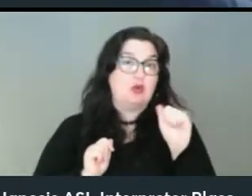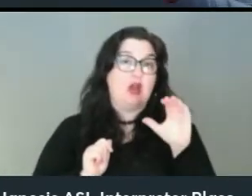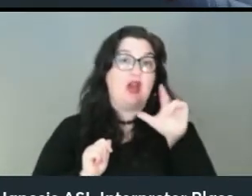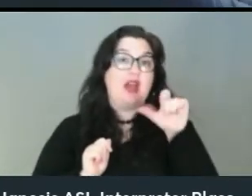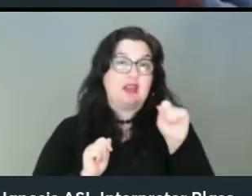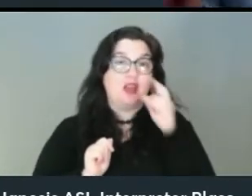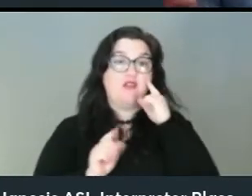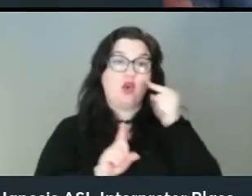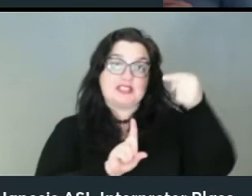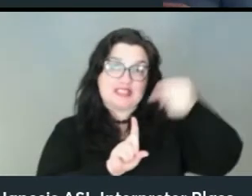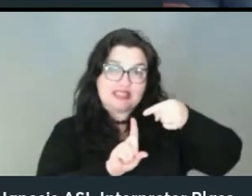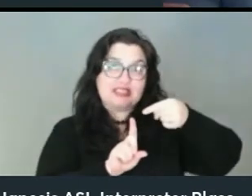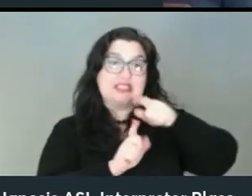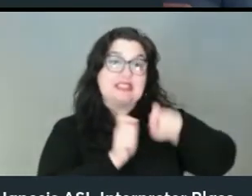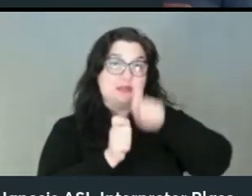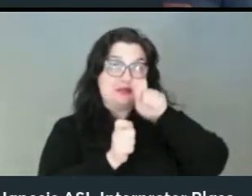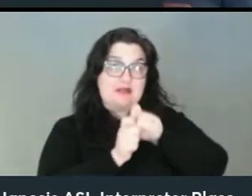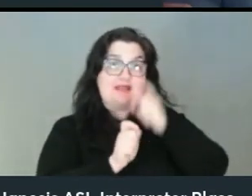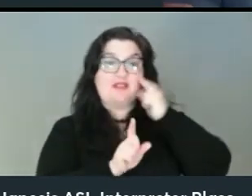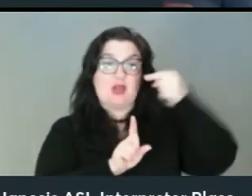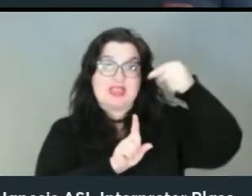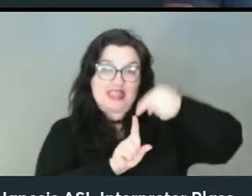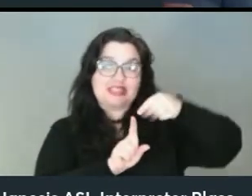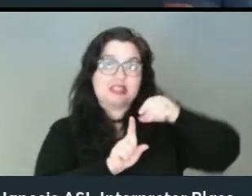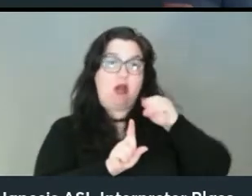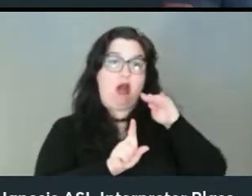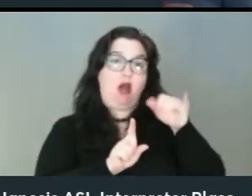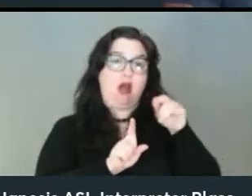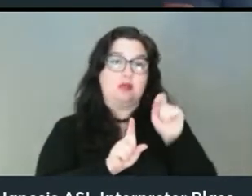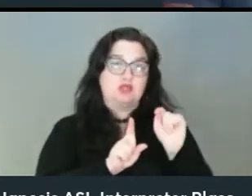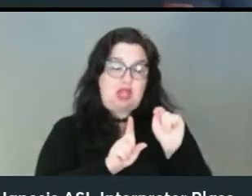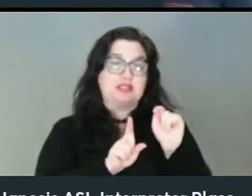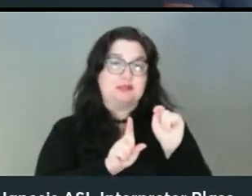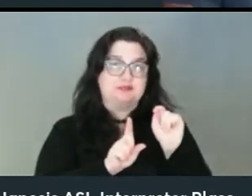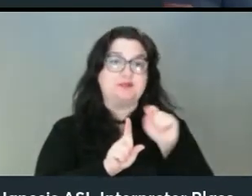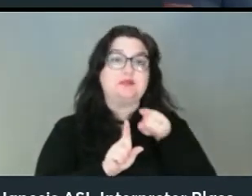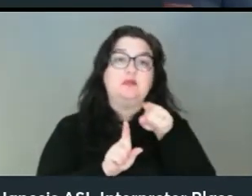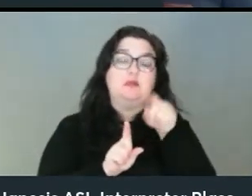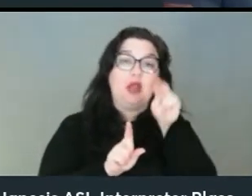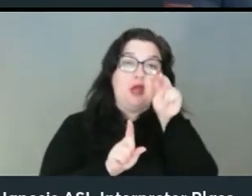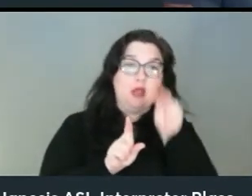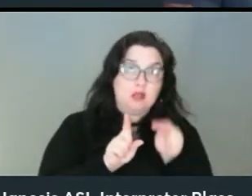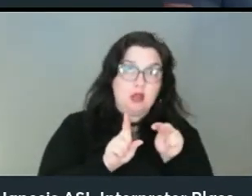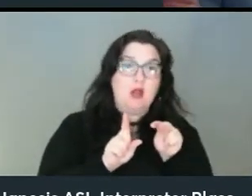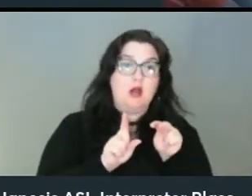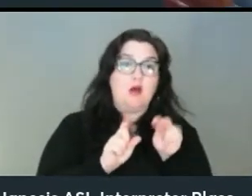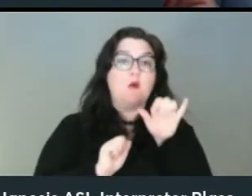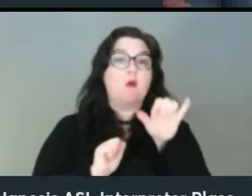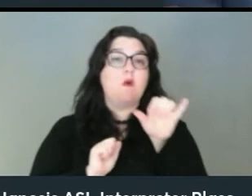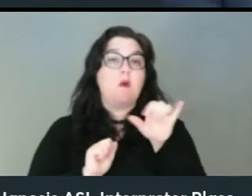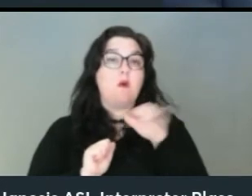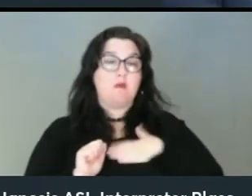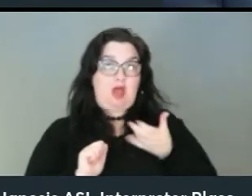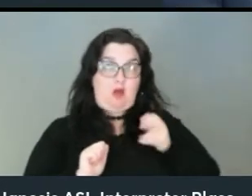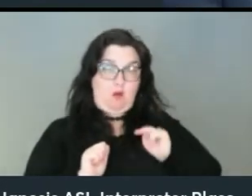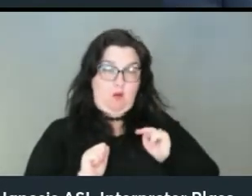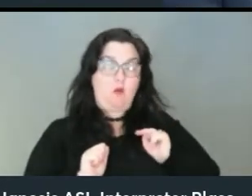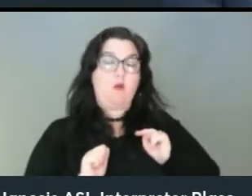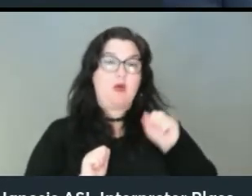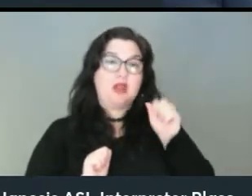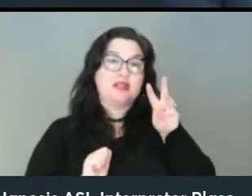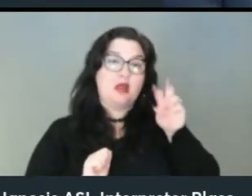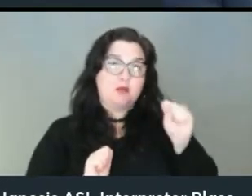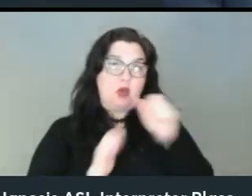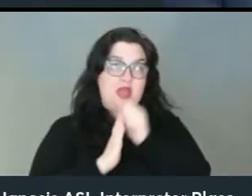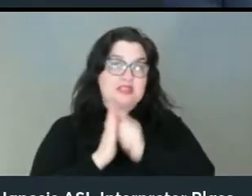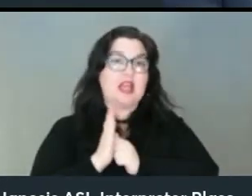This is specific to this object, and I go and I see that well, my own AWS account has permission to the object,